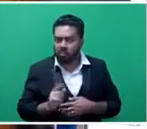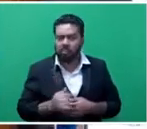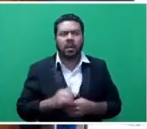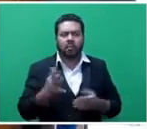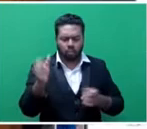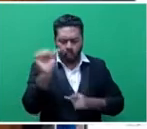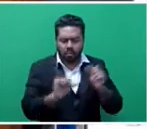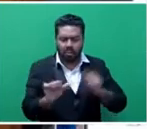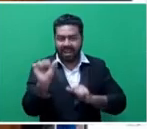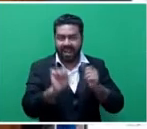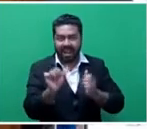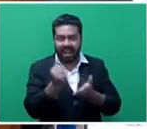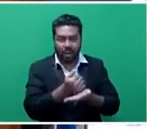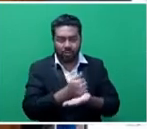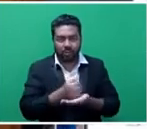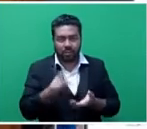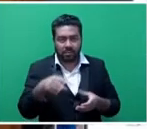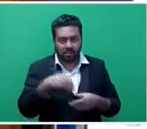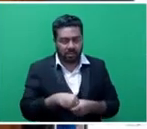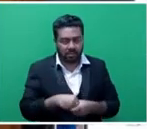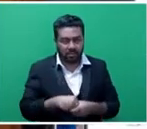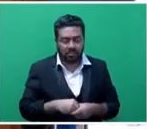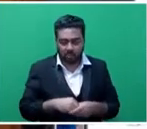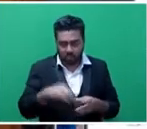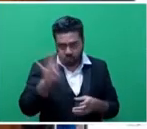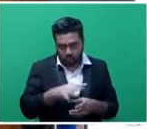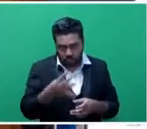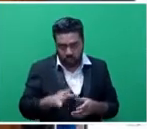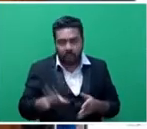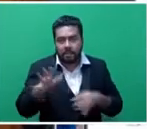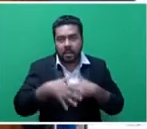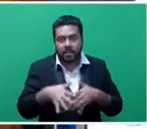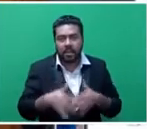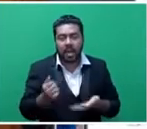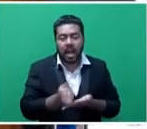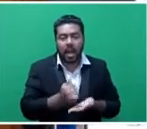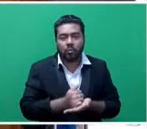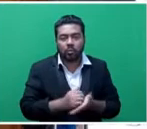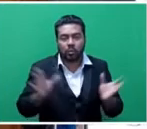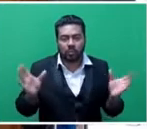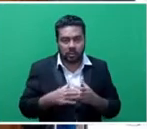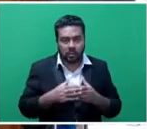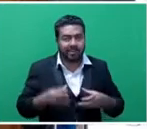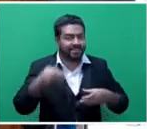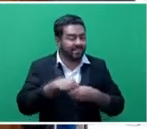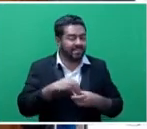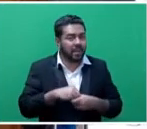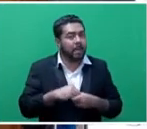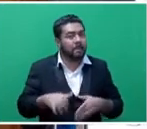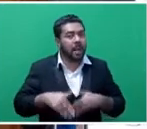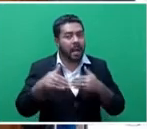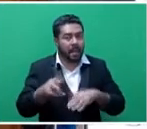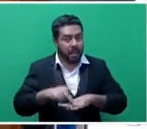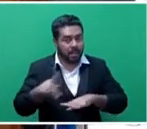audited accounts of these companies and entities are not being scrutinized by the Public Accounts Committee and submitted to Parliament to be debated on